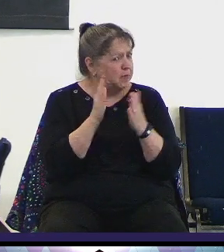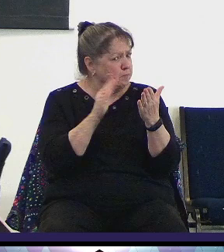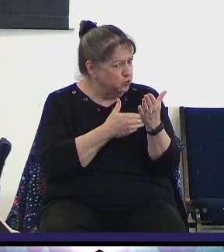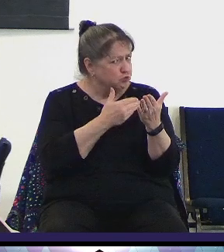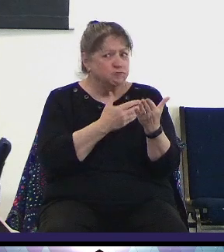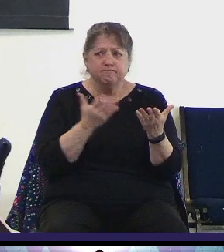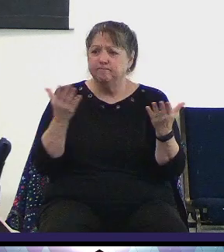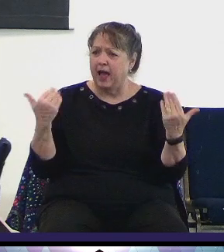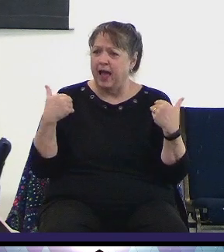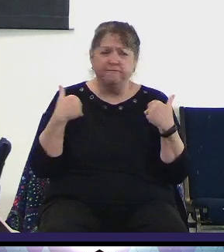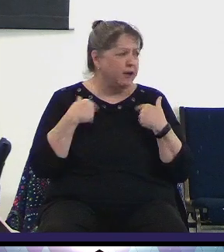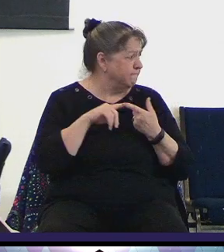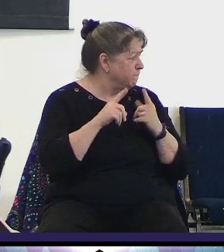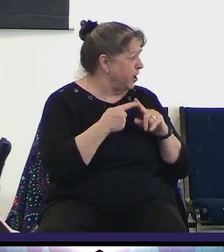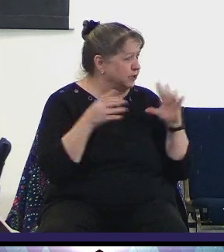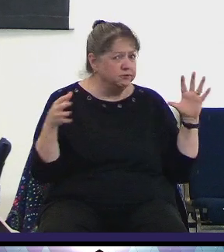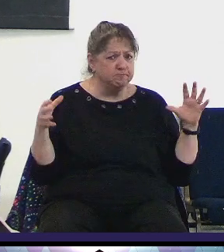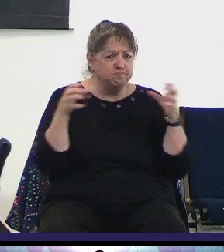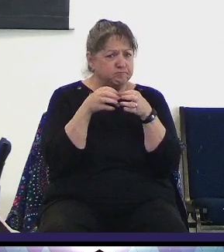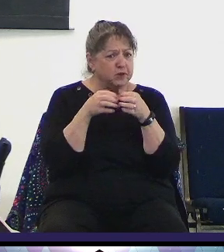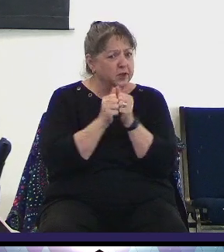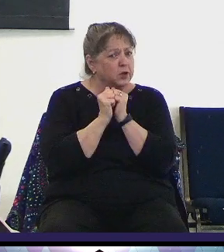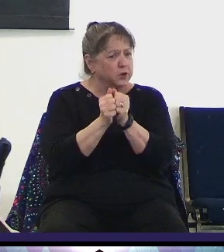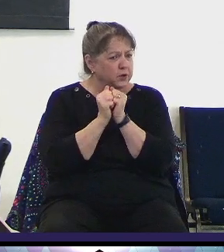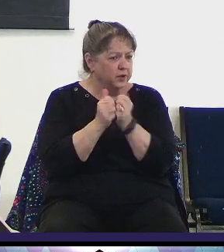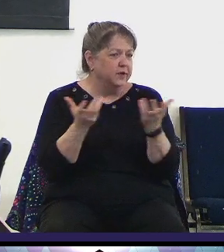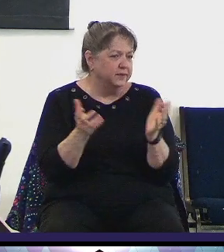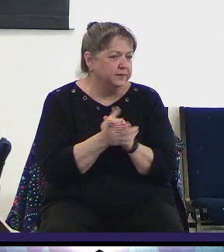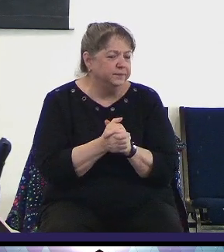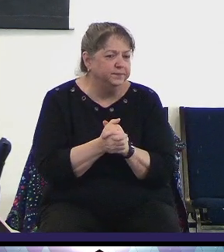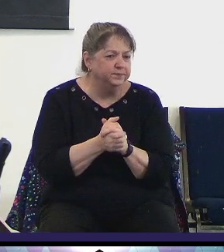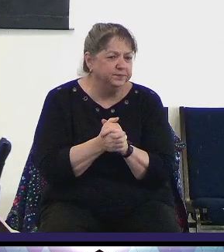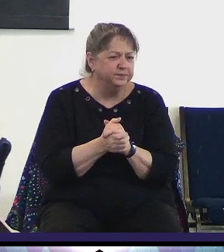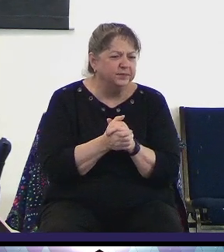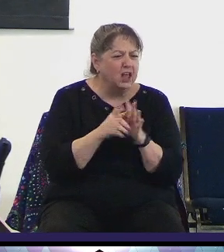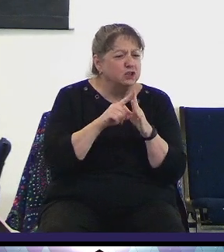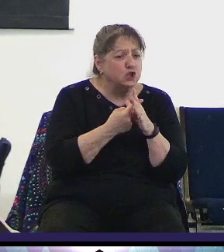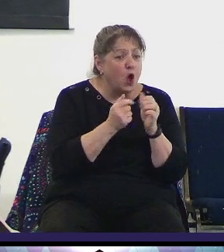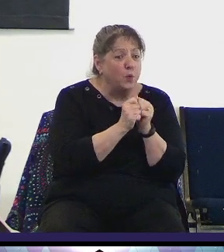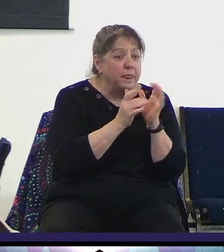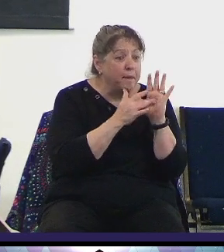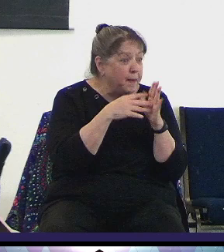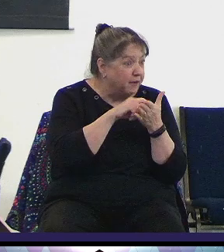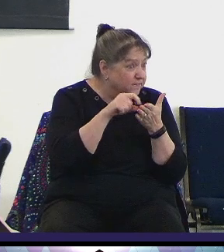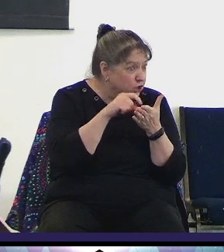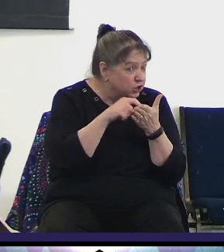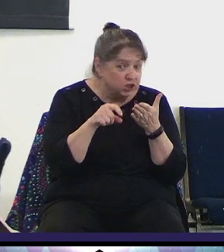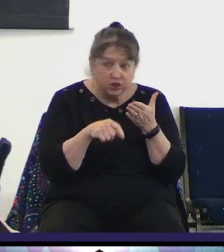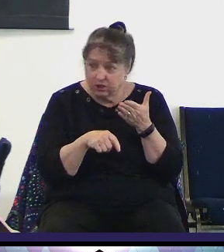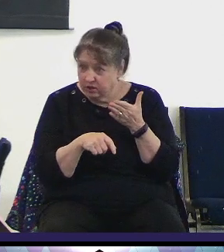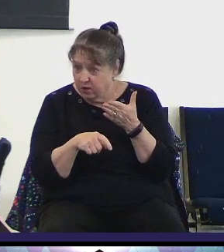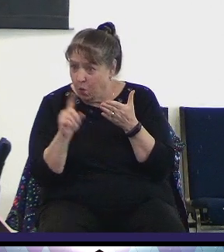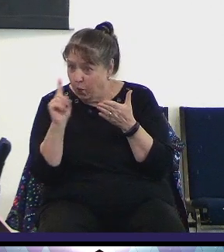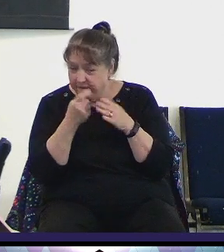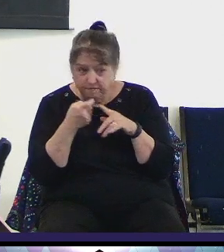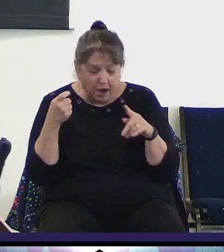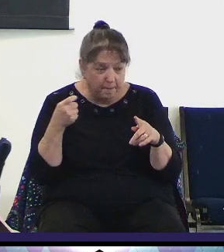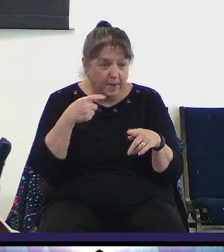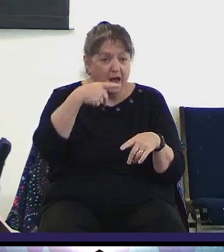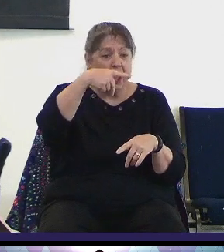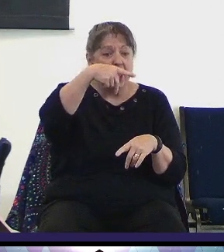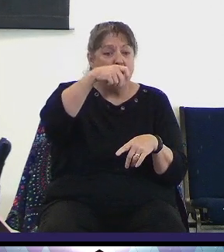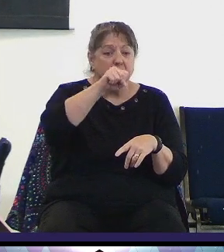join me here this morning. I want to start off with a scripture verse for you guys. It comes from Psalms